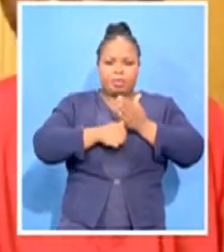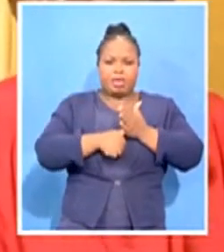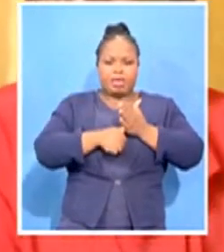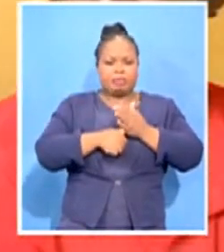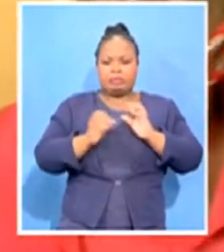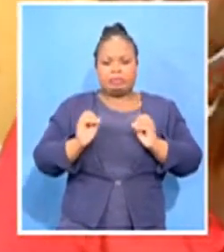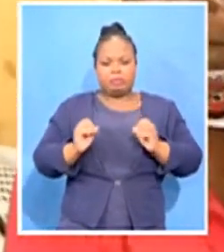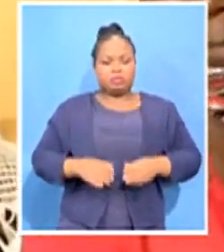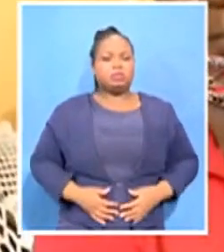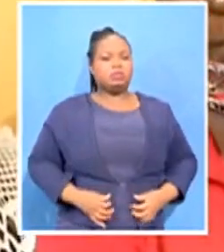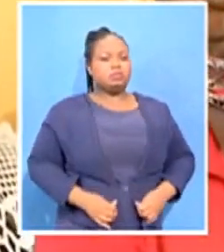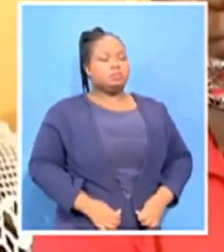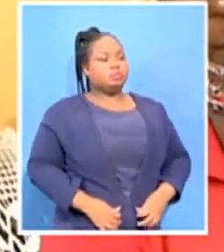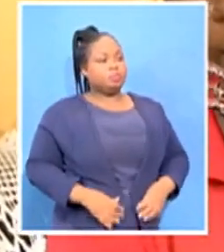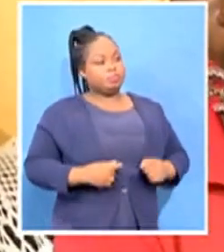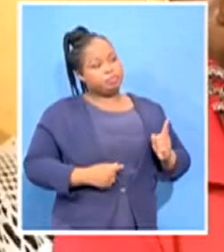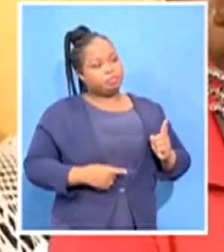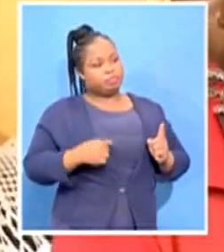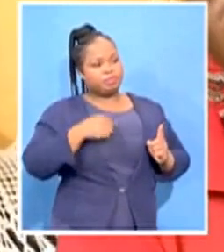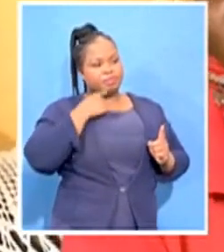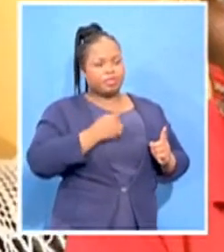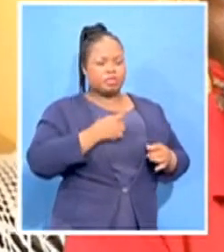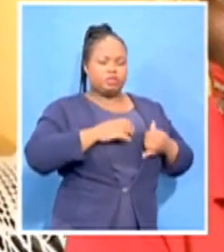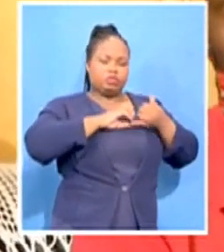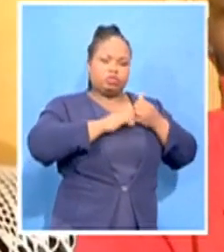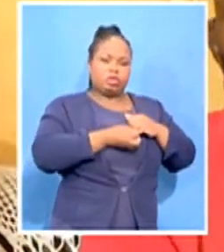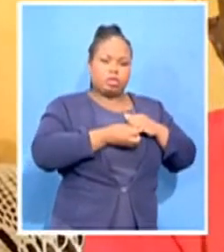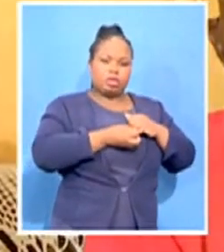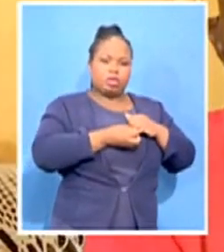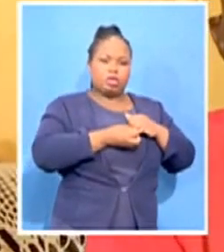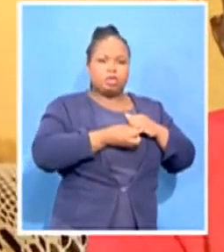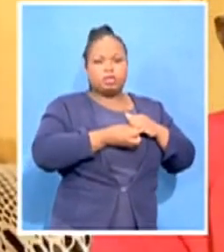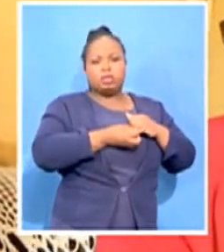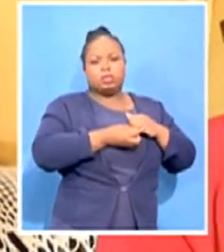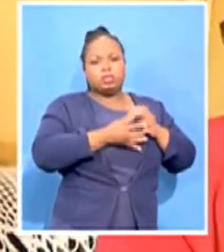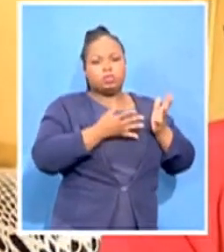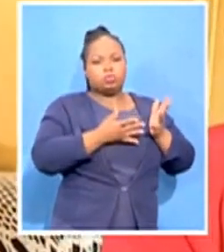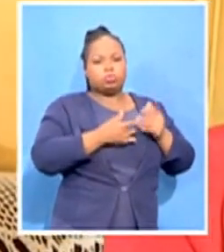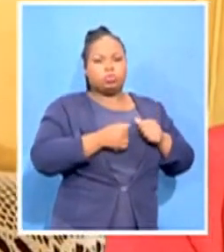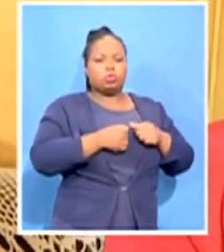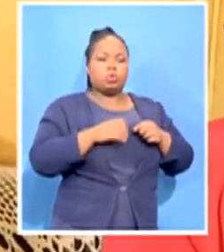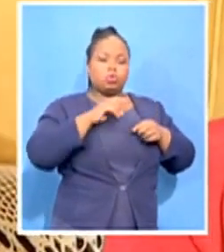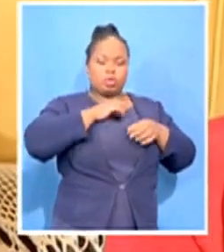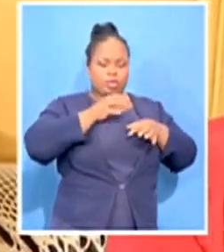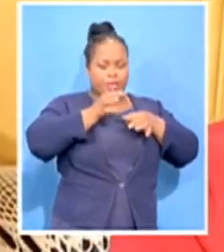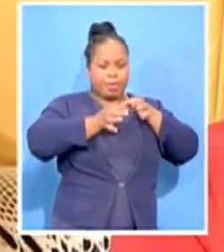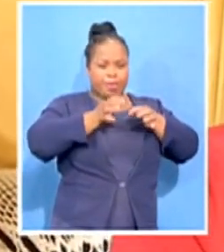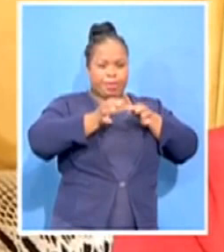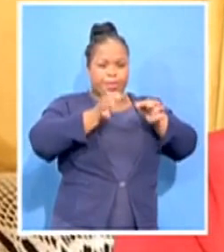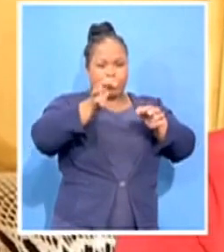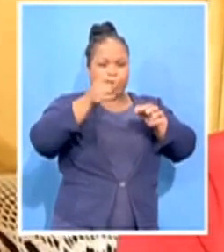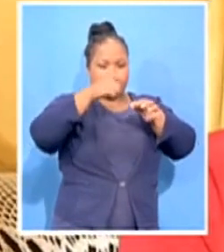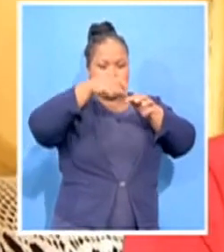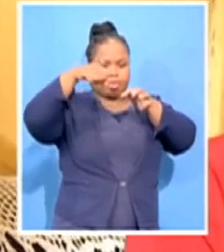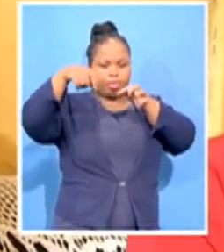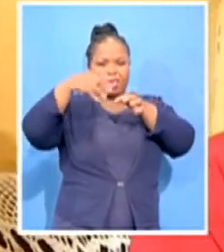it's hurt, don't money to paint it year. I mean holes that have developed on the roof using roof seal but that doesn't